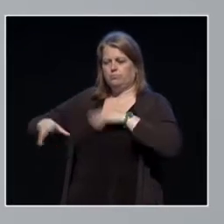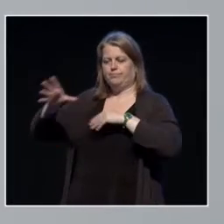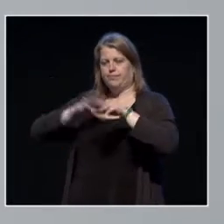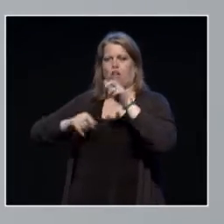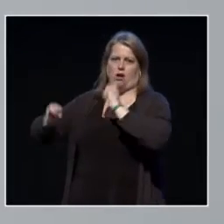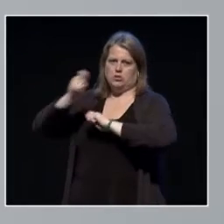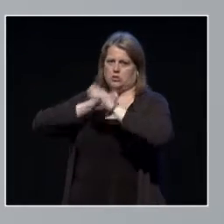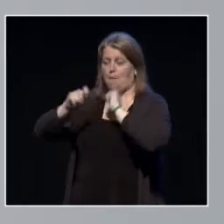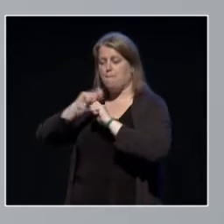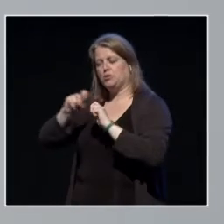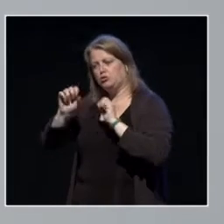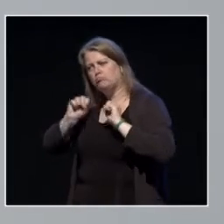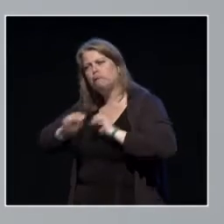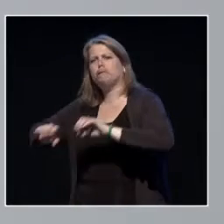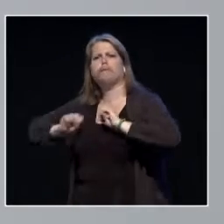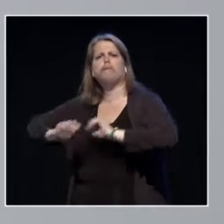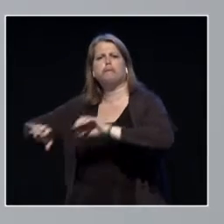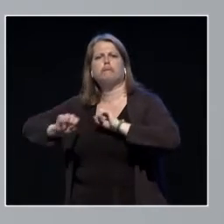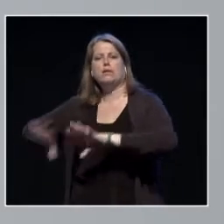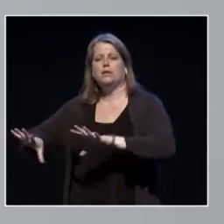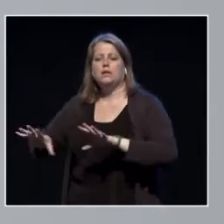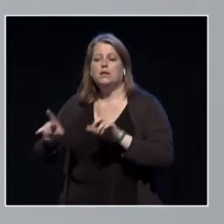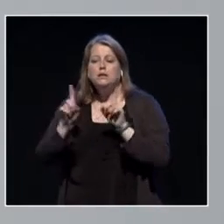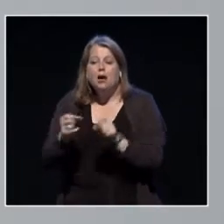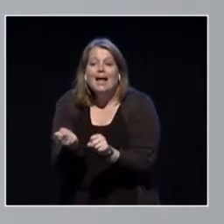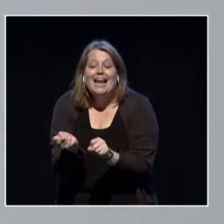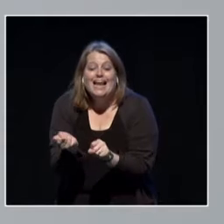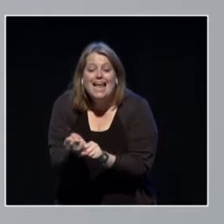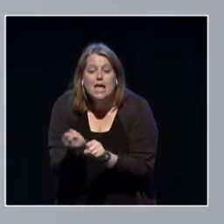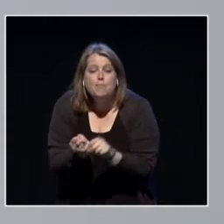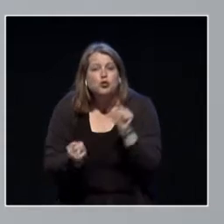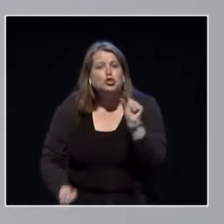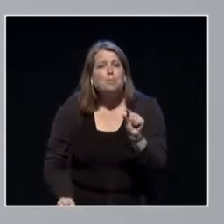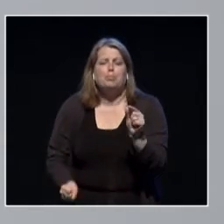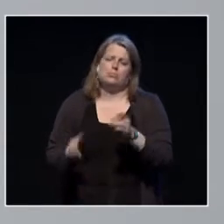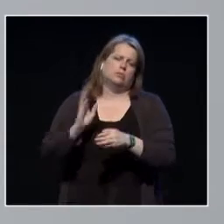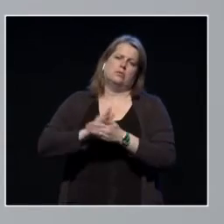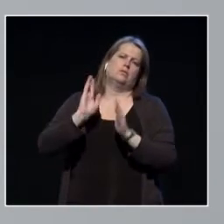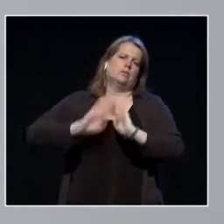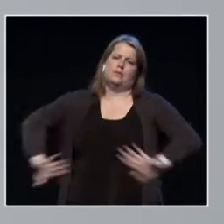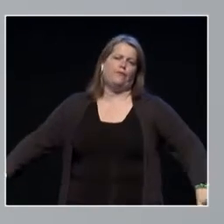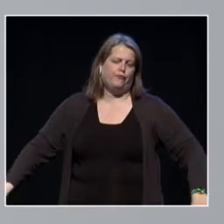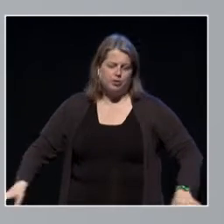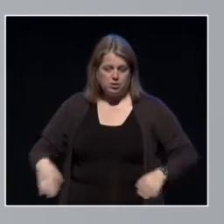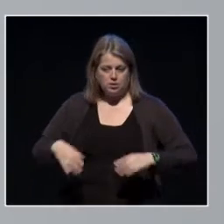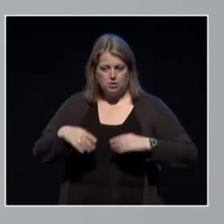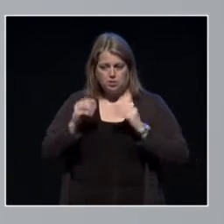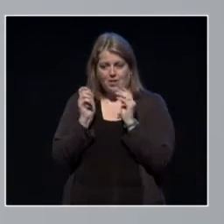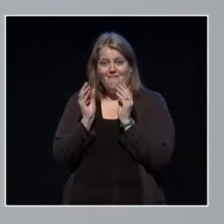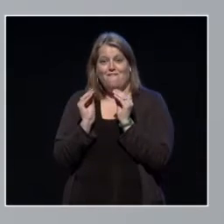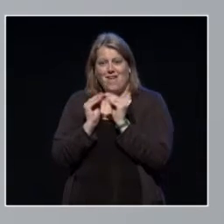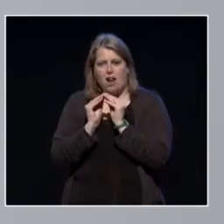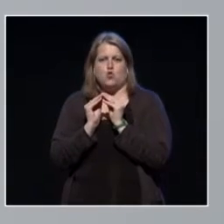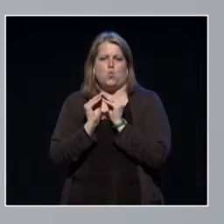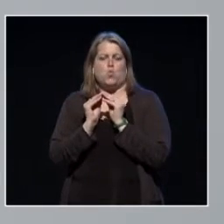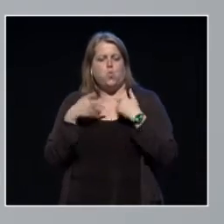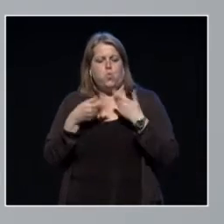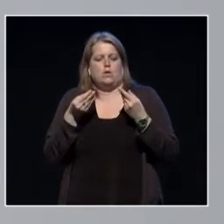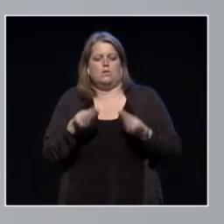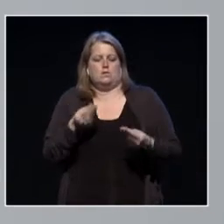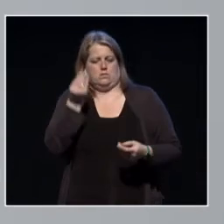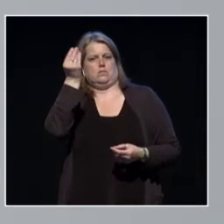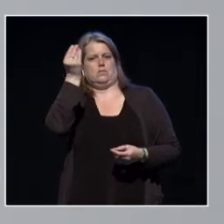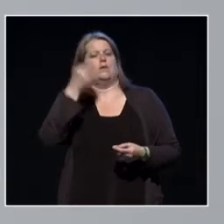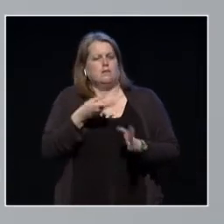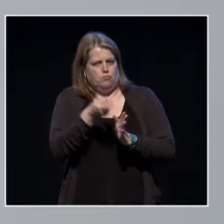labor is never cheap. The value that we pay to this hardworking labor is very cheap. And from the